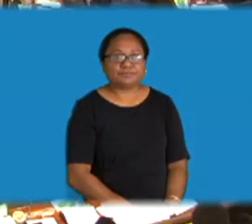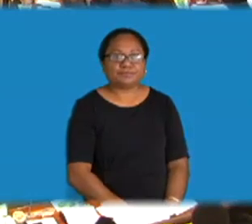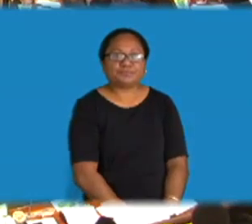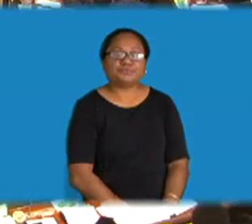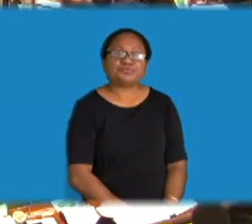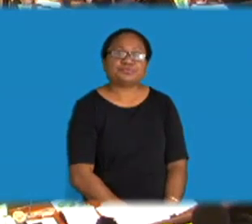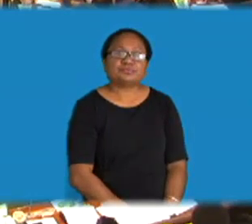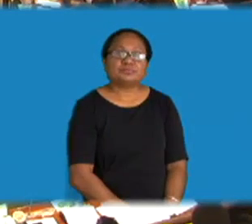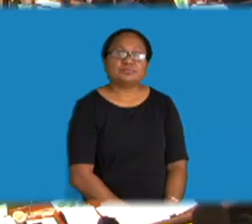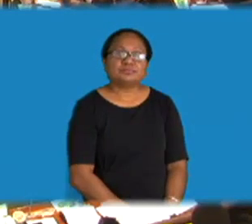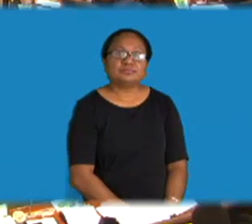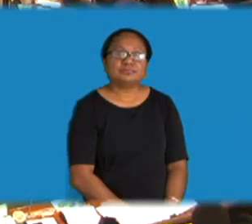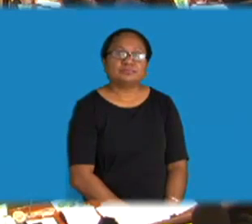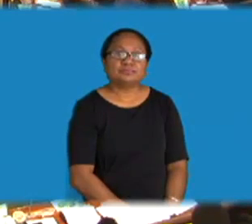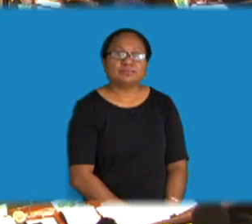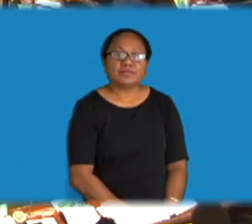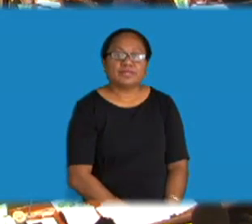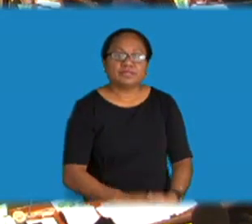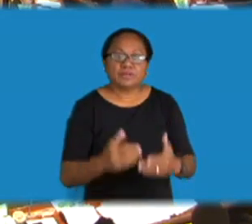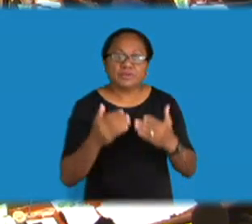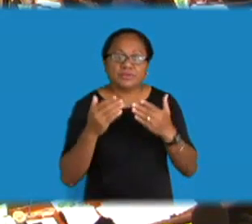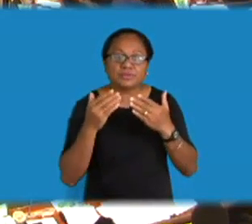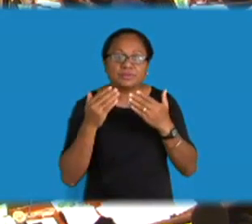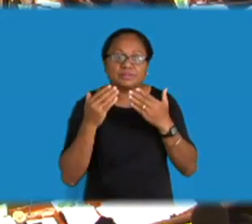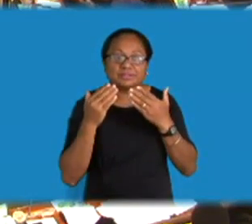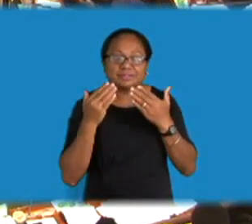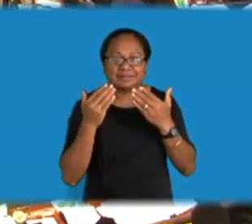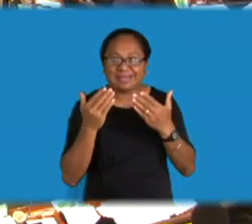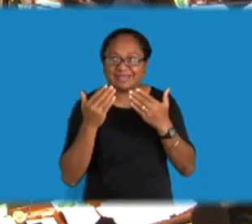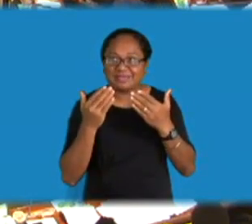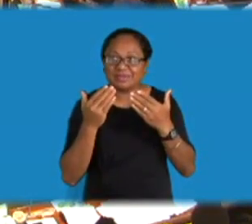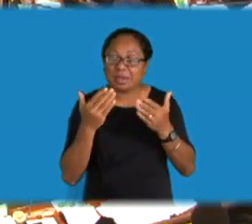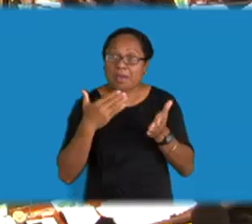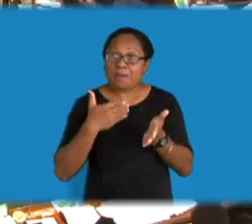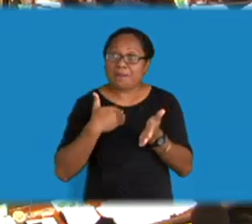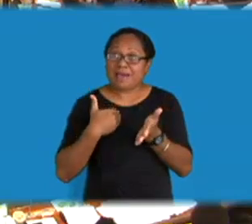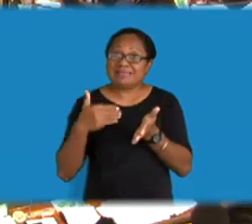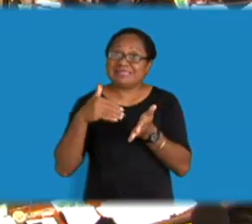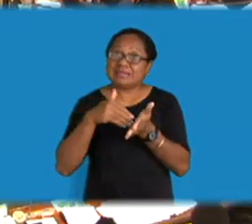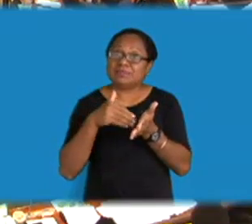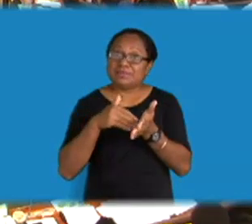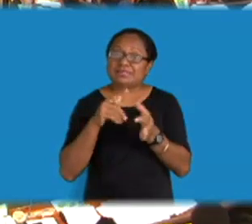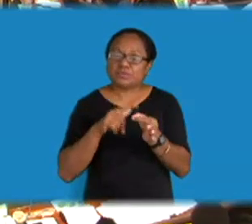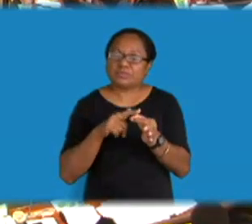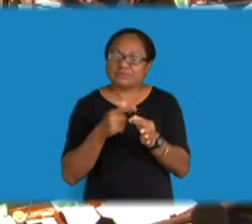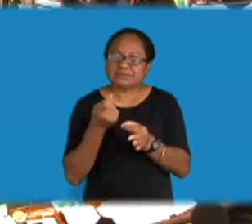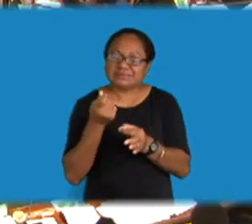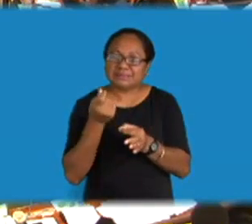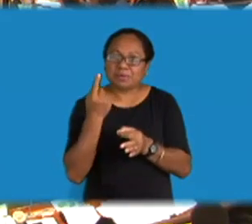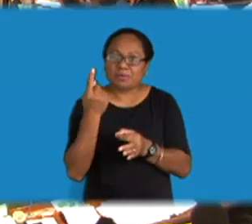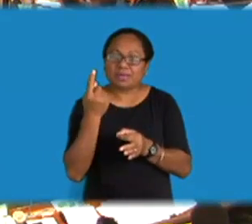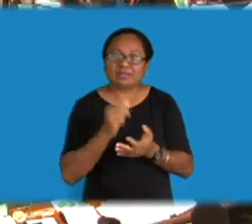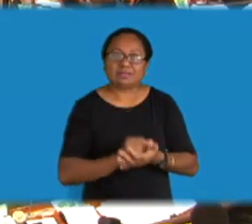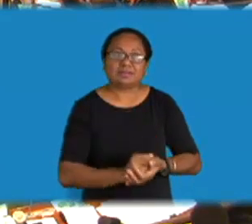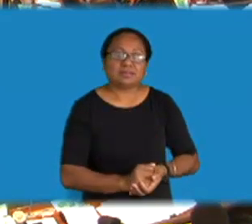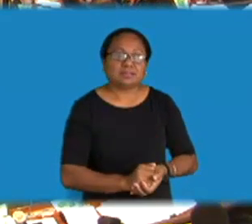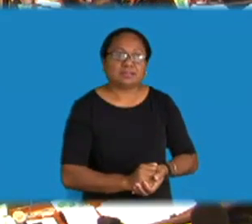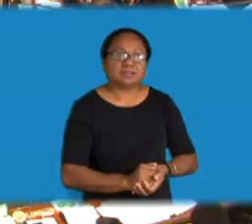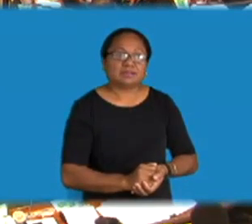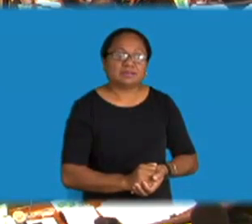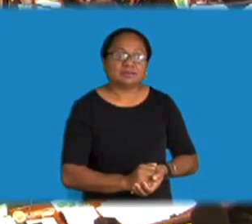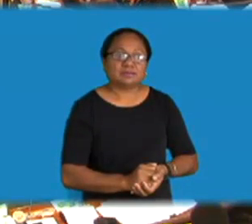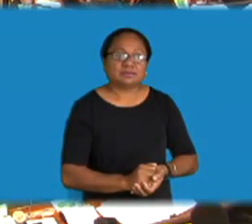Thank you, Madam Speaker. My simple supplementary question is whether